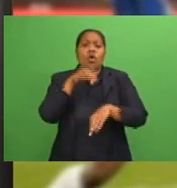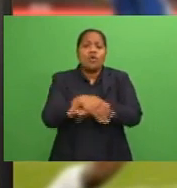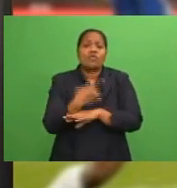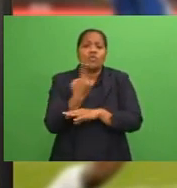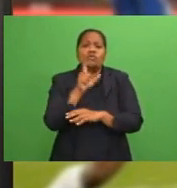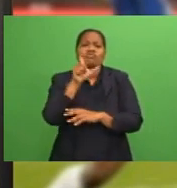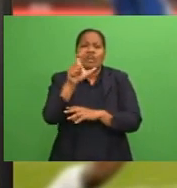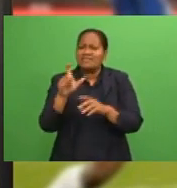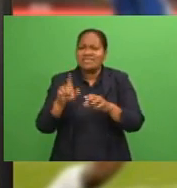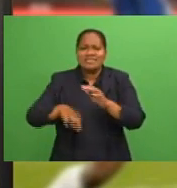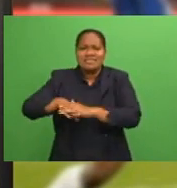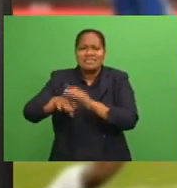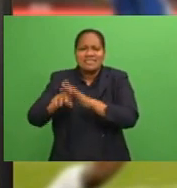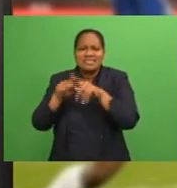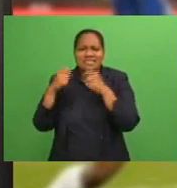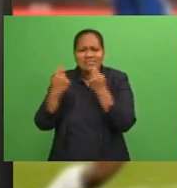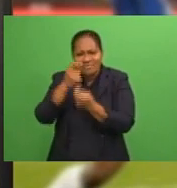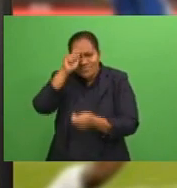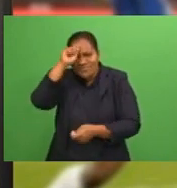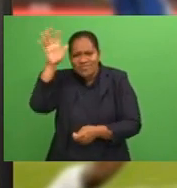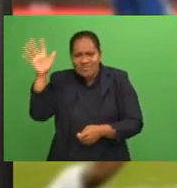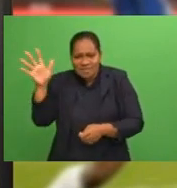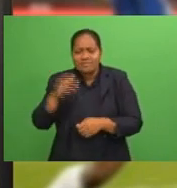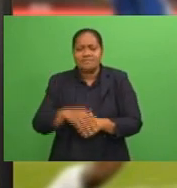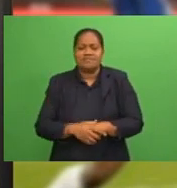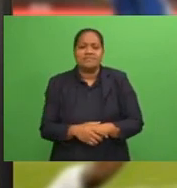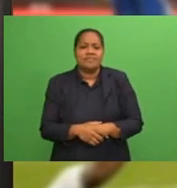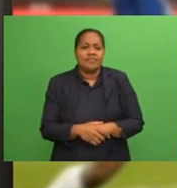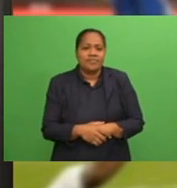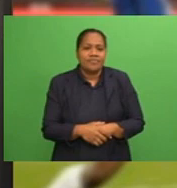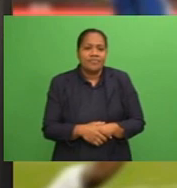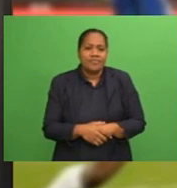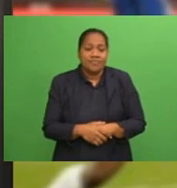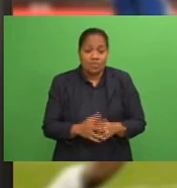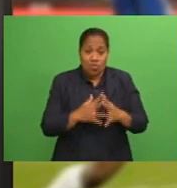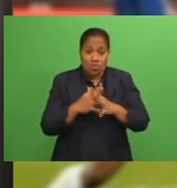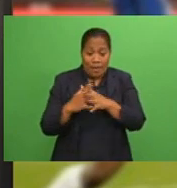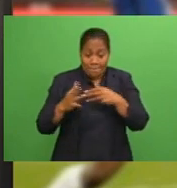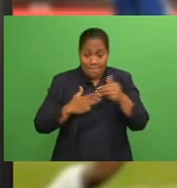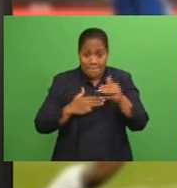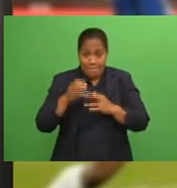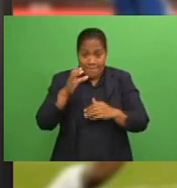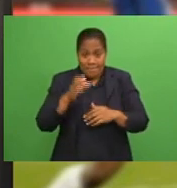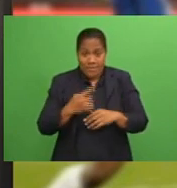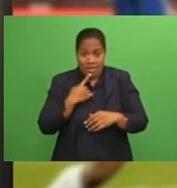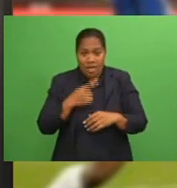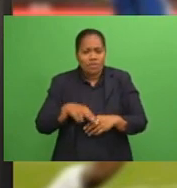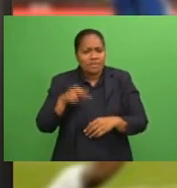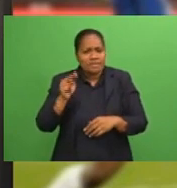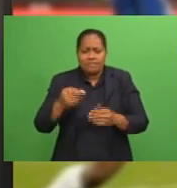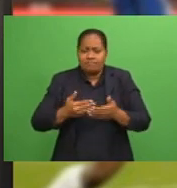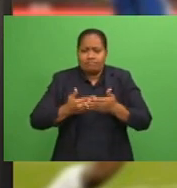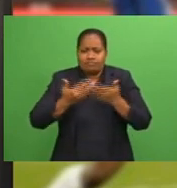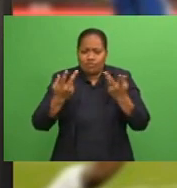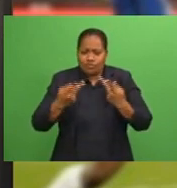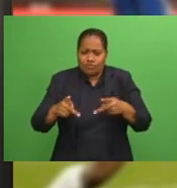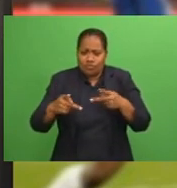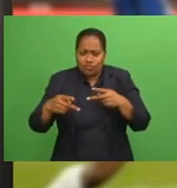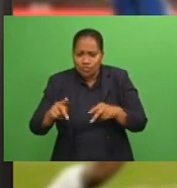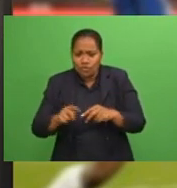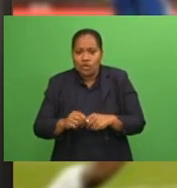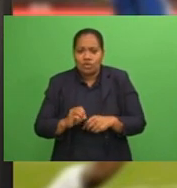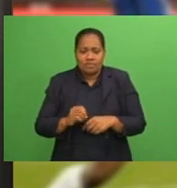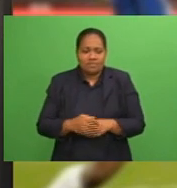United's hopes of avoiding relegation from the Premier League. West Ham manager David Moyes needed a big performance to turn around